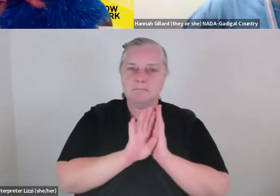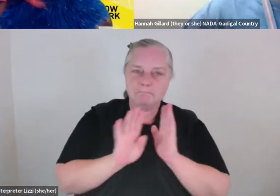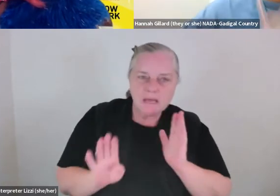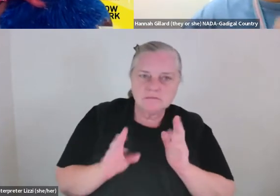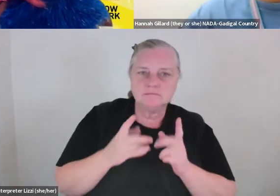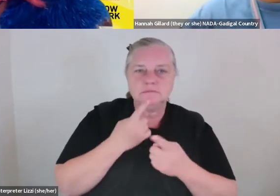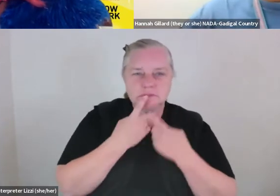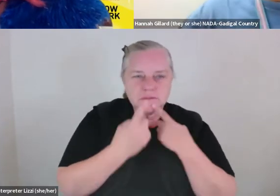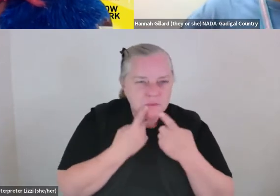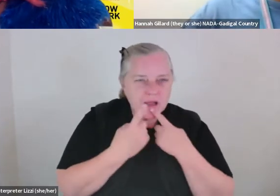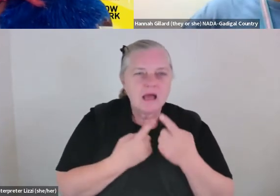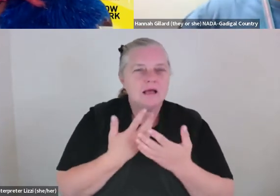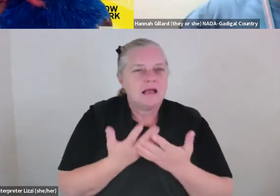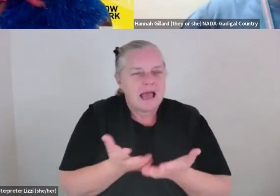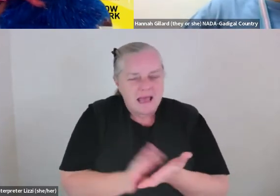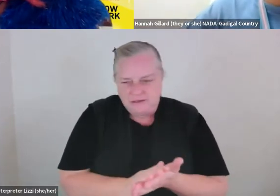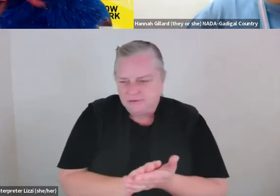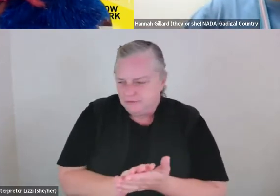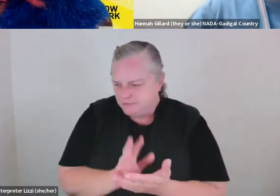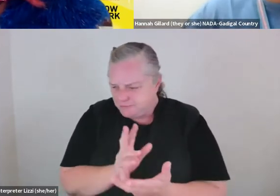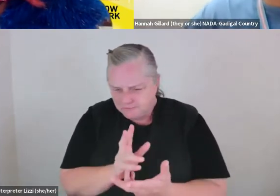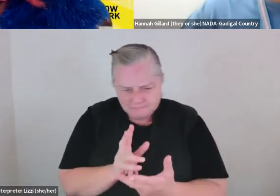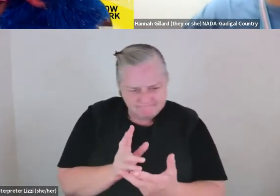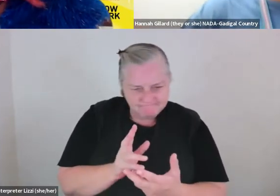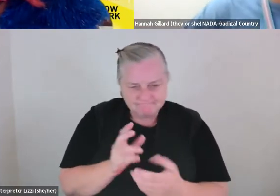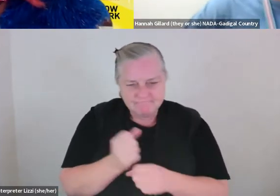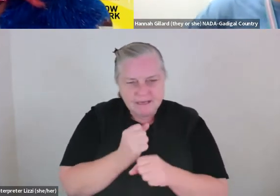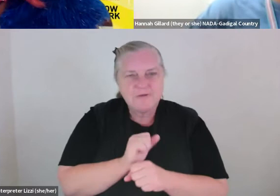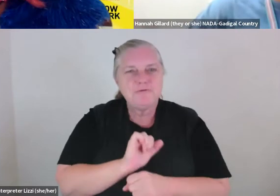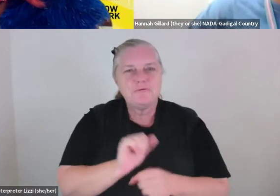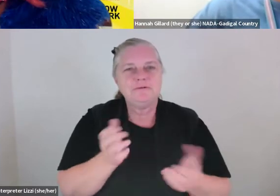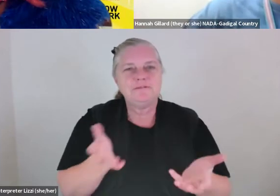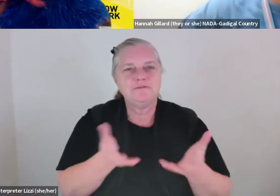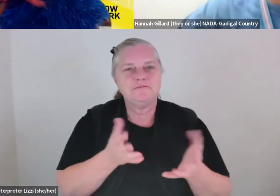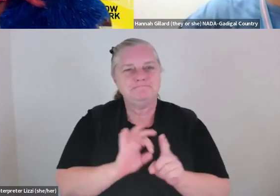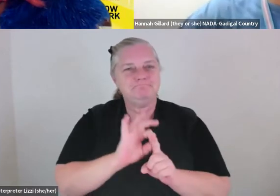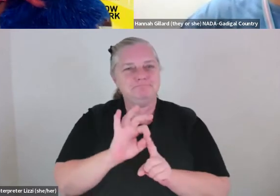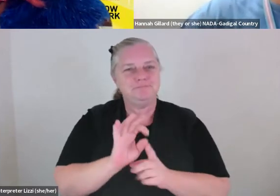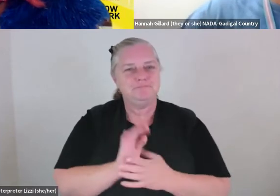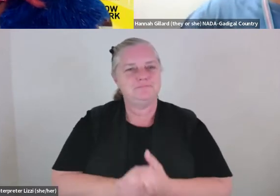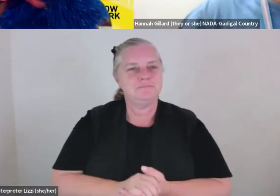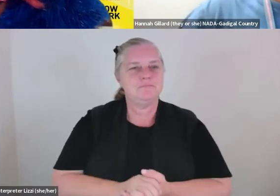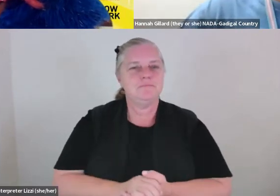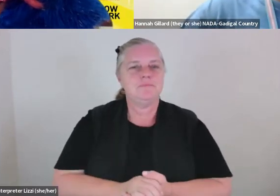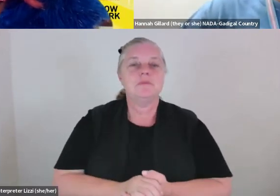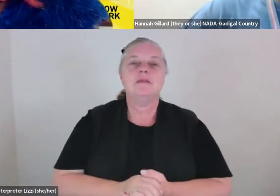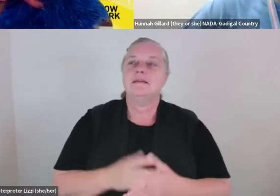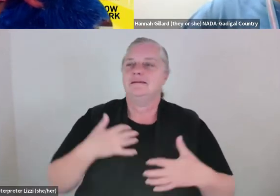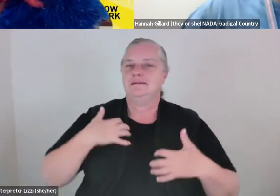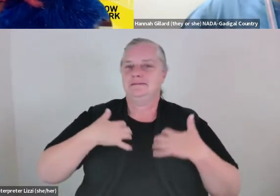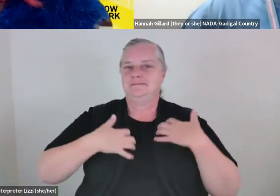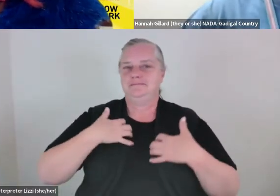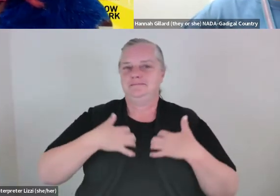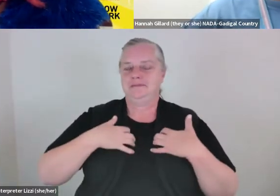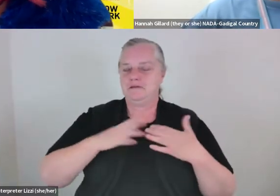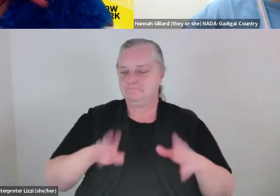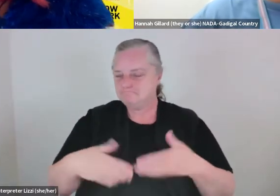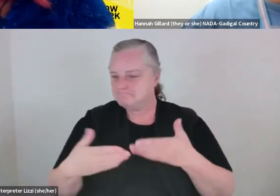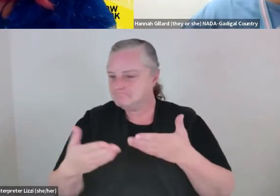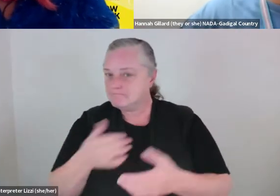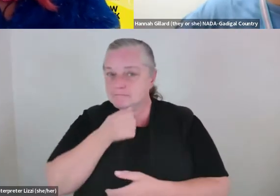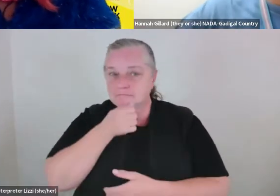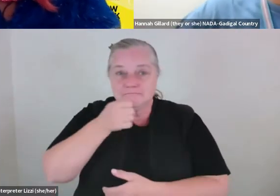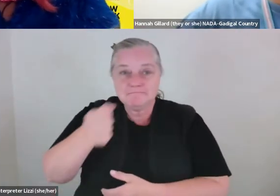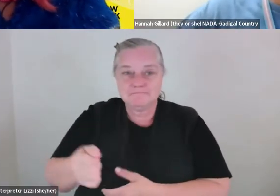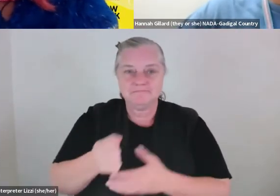that advice within your service. So I'm really excited that the next part, I'm going to hand it over to Starlady right now. Starlady's